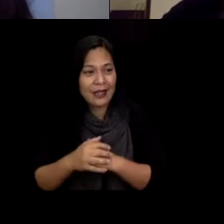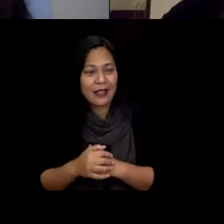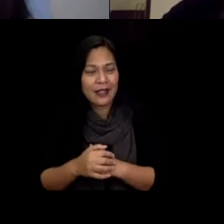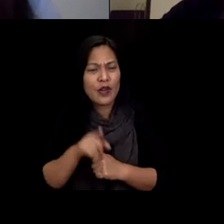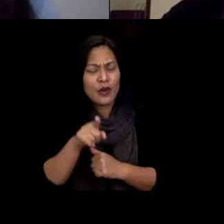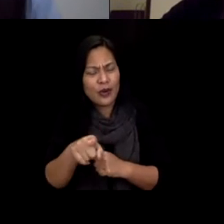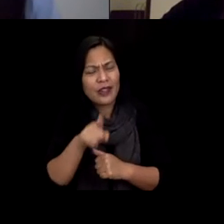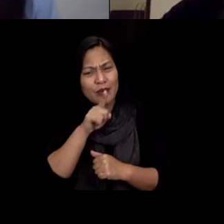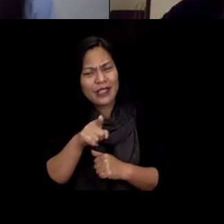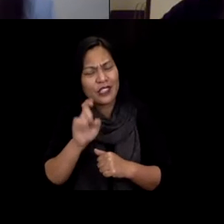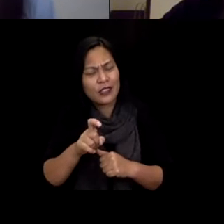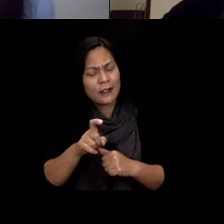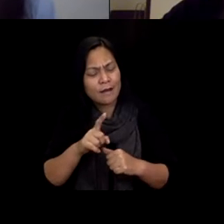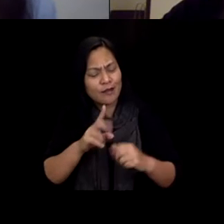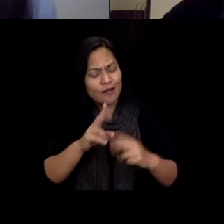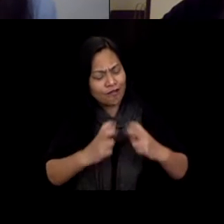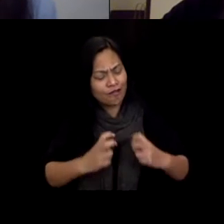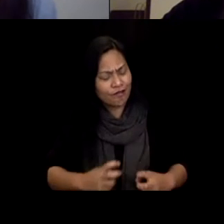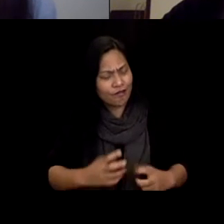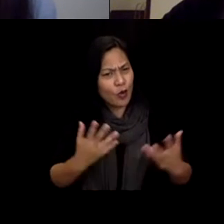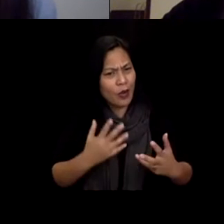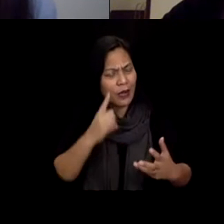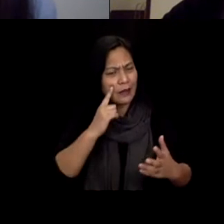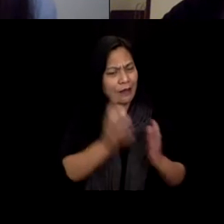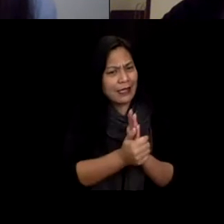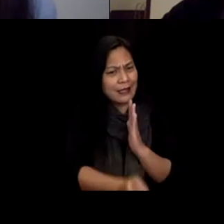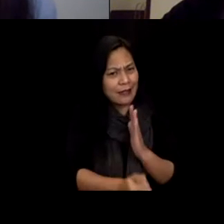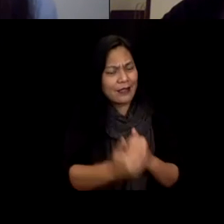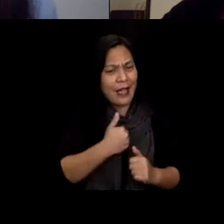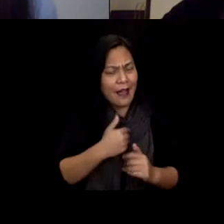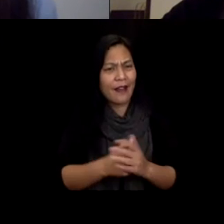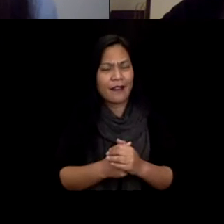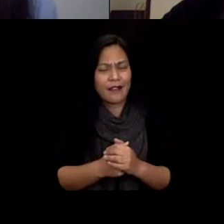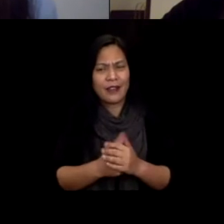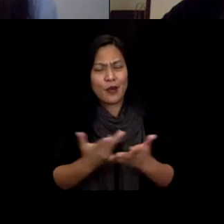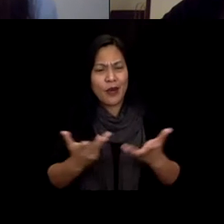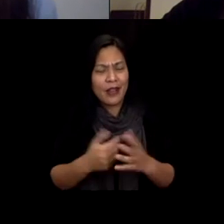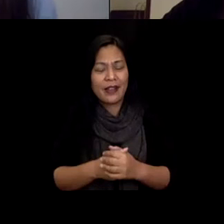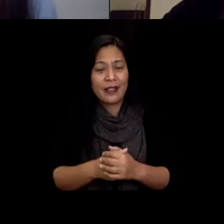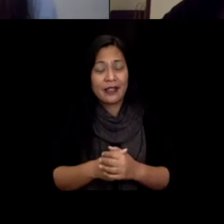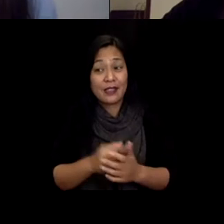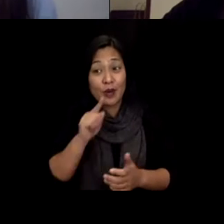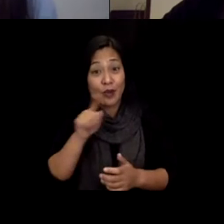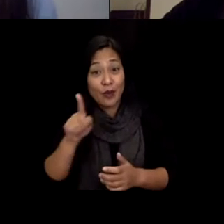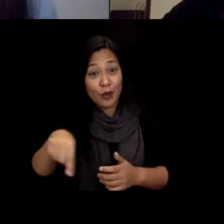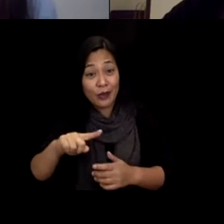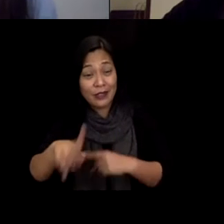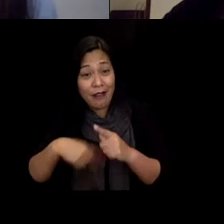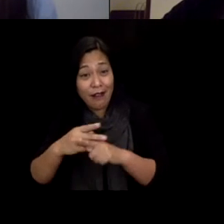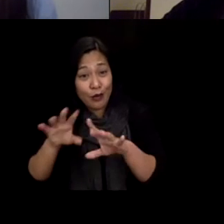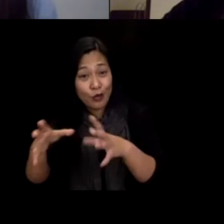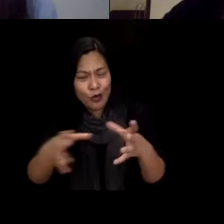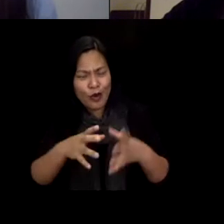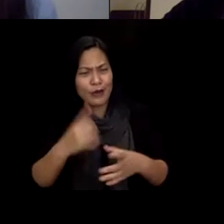talents. And there's always more people needed in these spaces so that we could share the work and